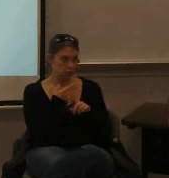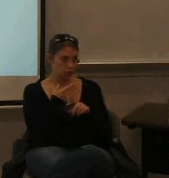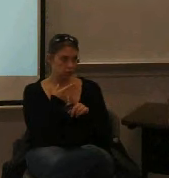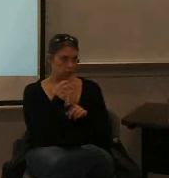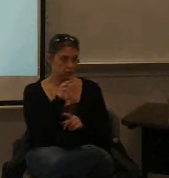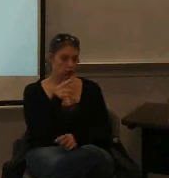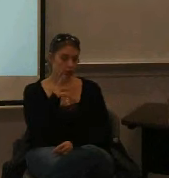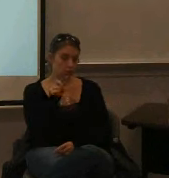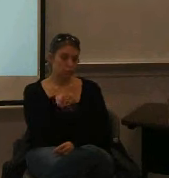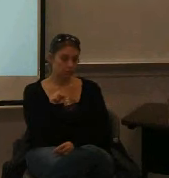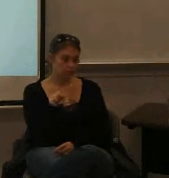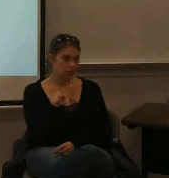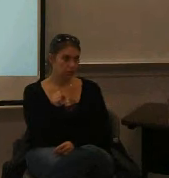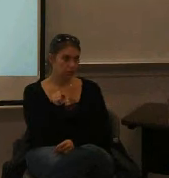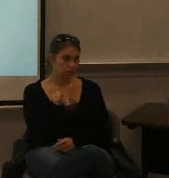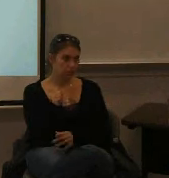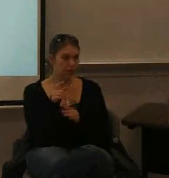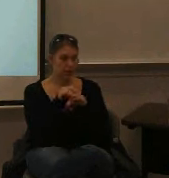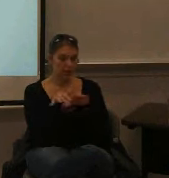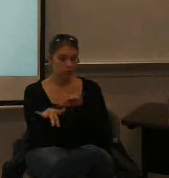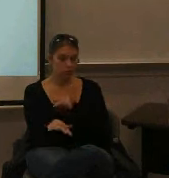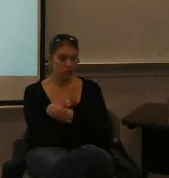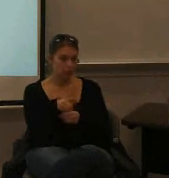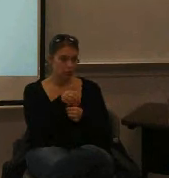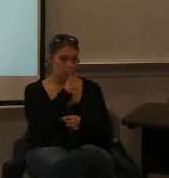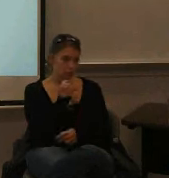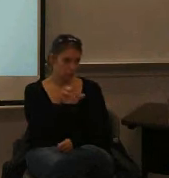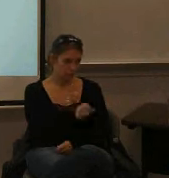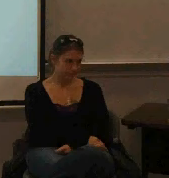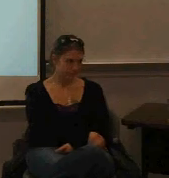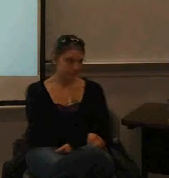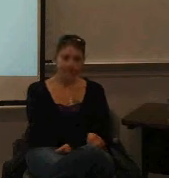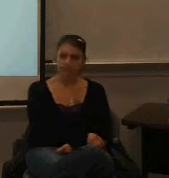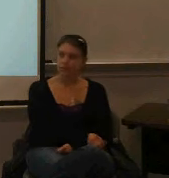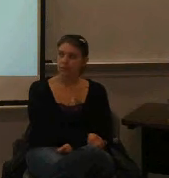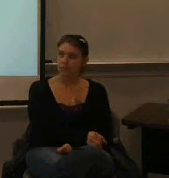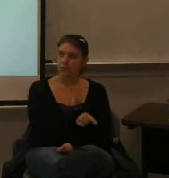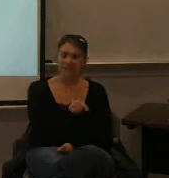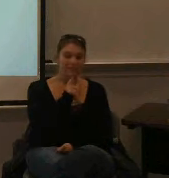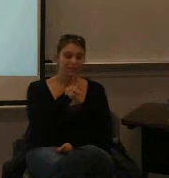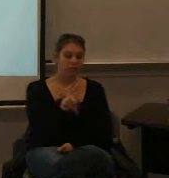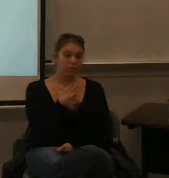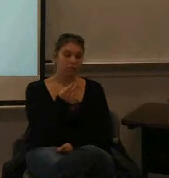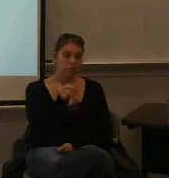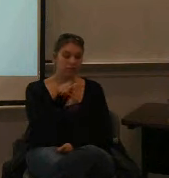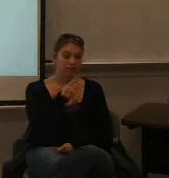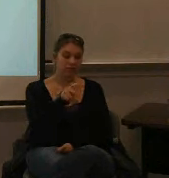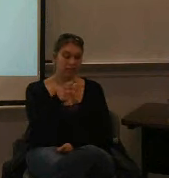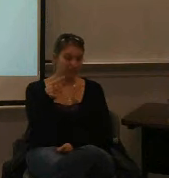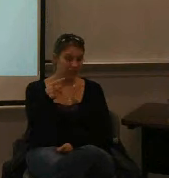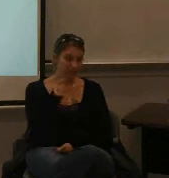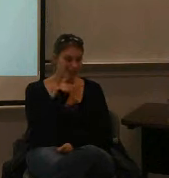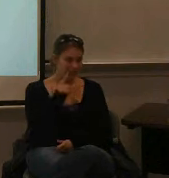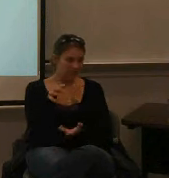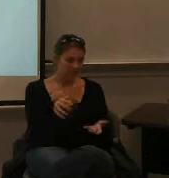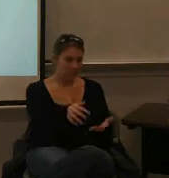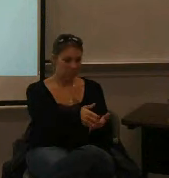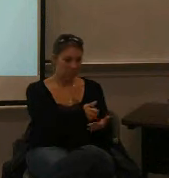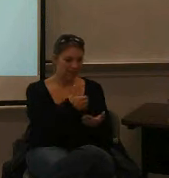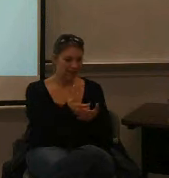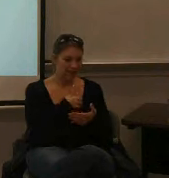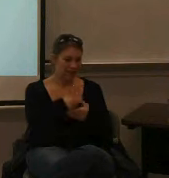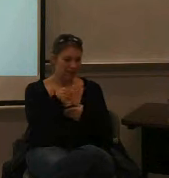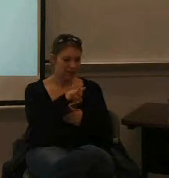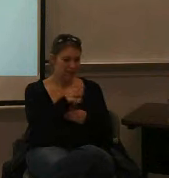the cropland, and some of that makes it off into the water. And this is phosphate that again is mined out of